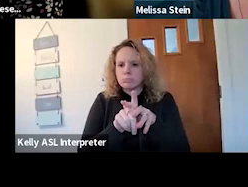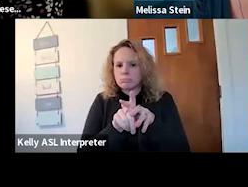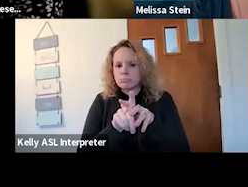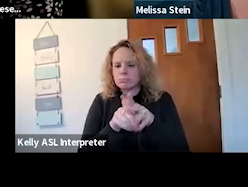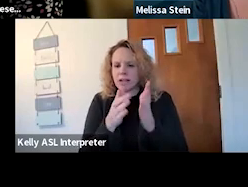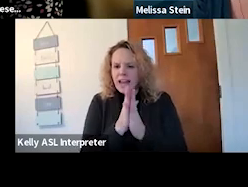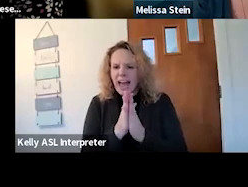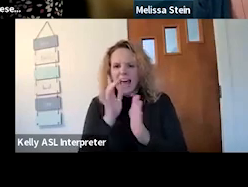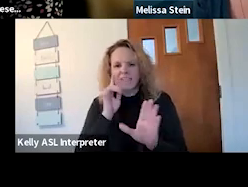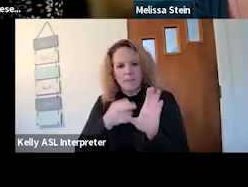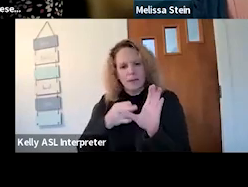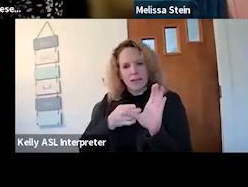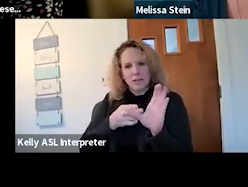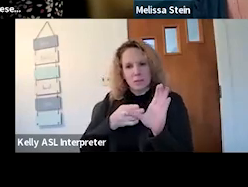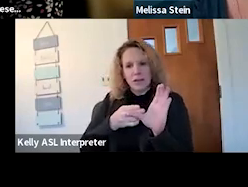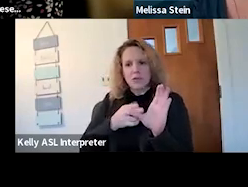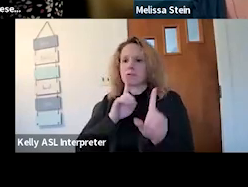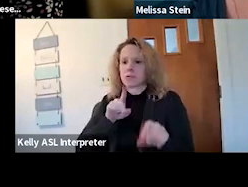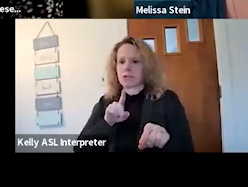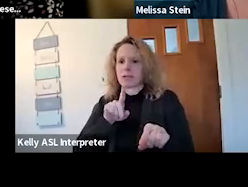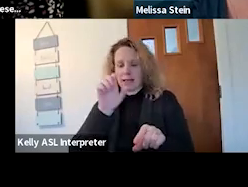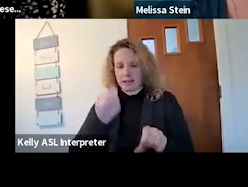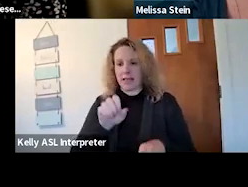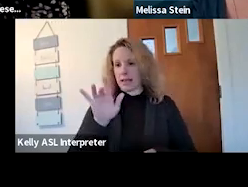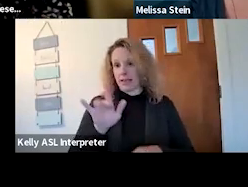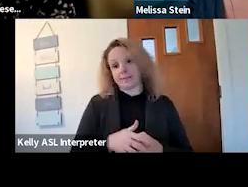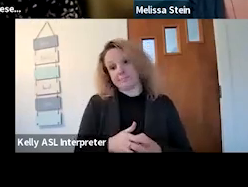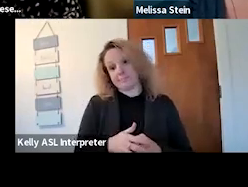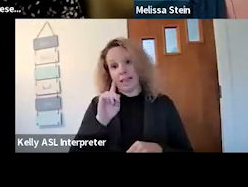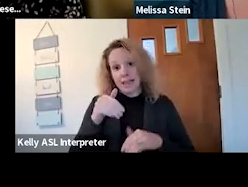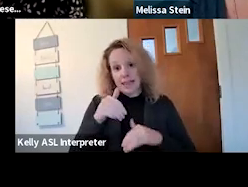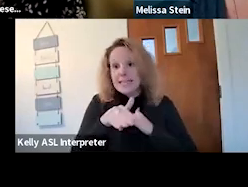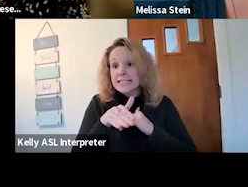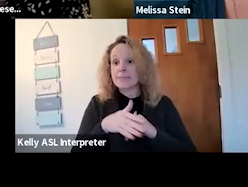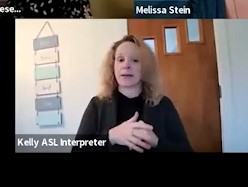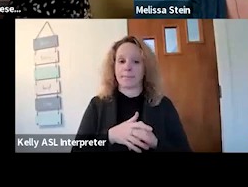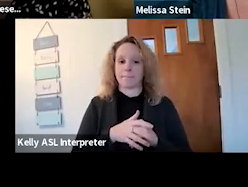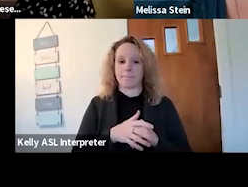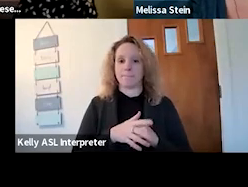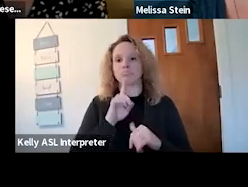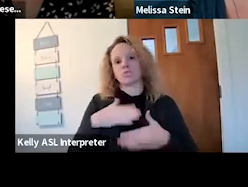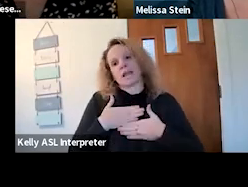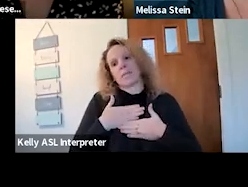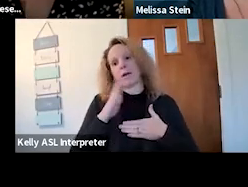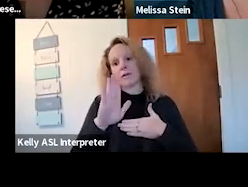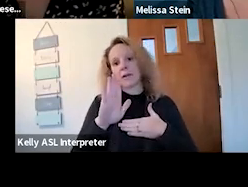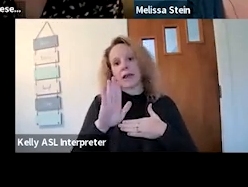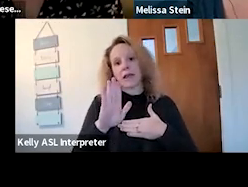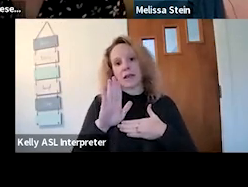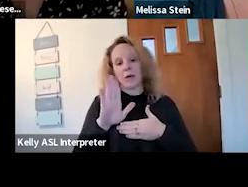just click your response and then click submit. And we really appreciate your participation in those